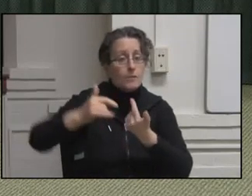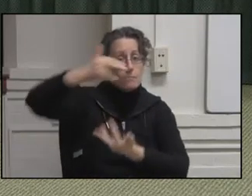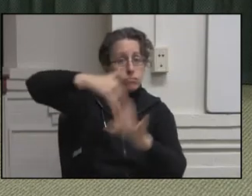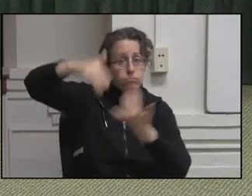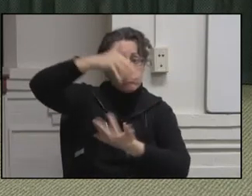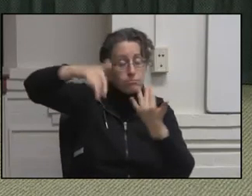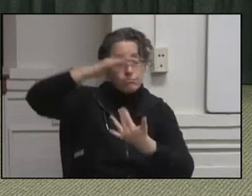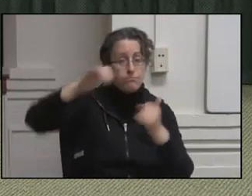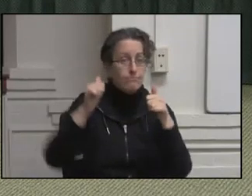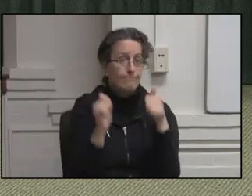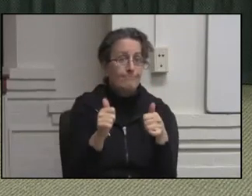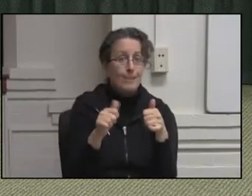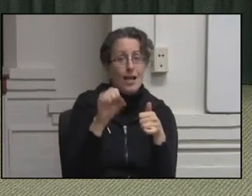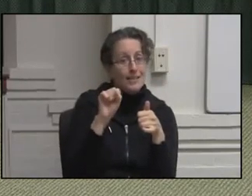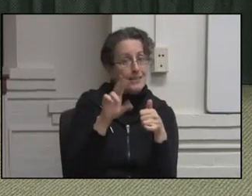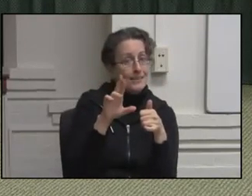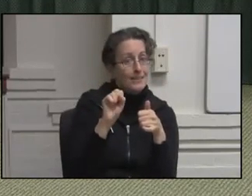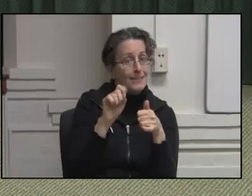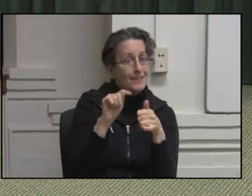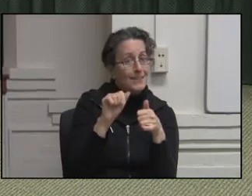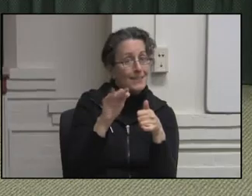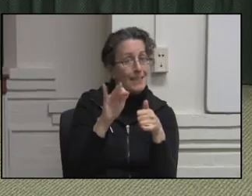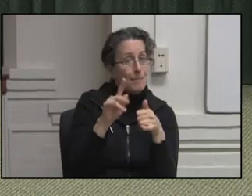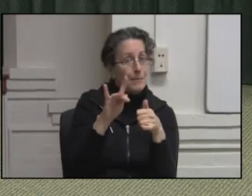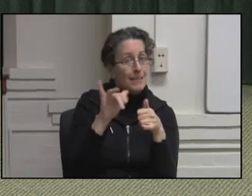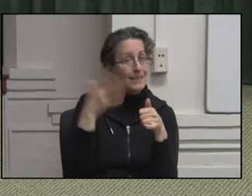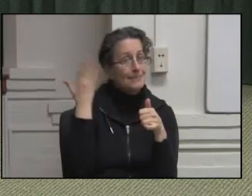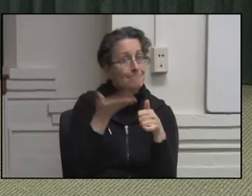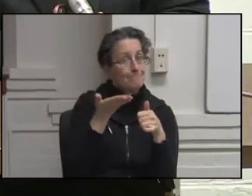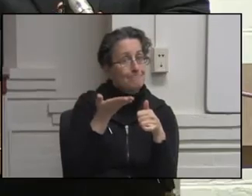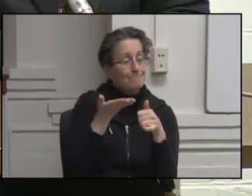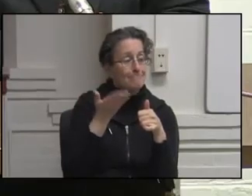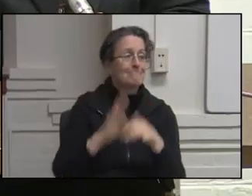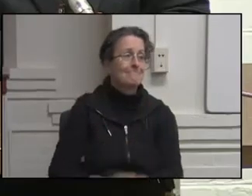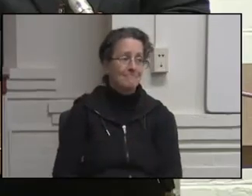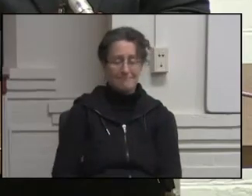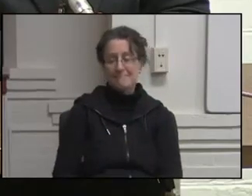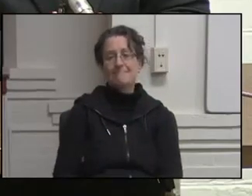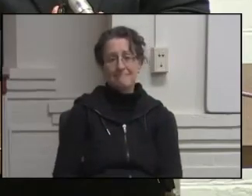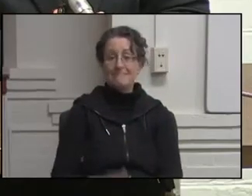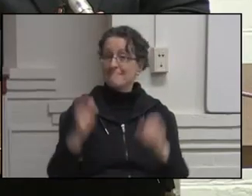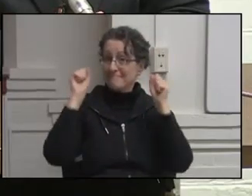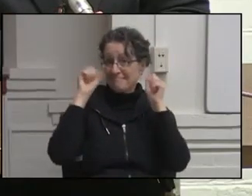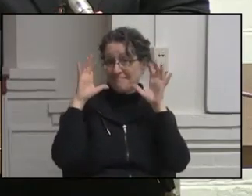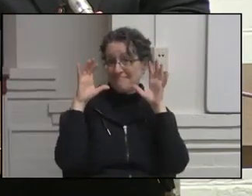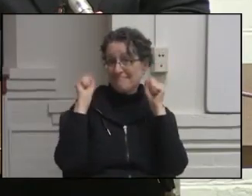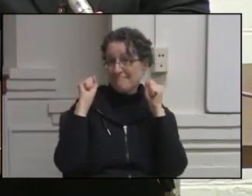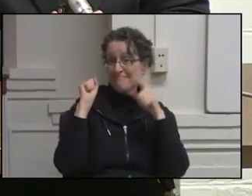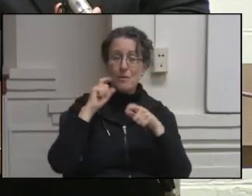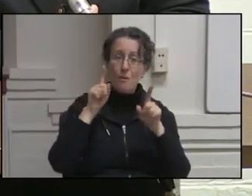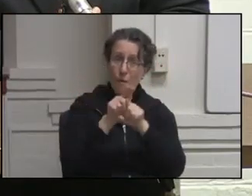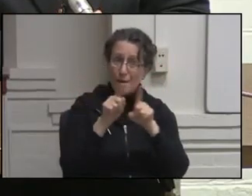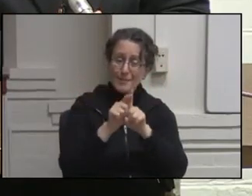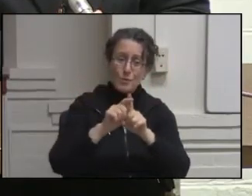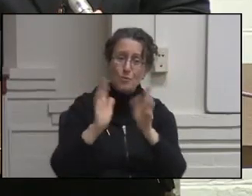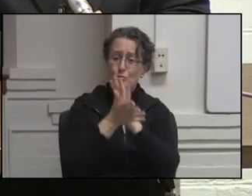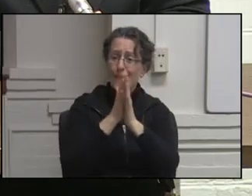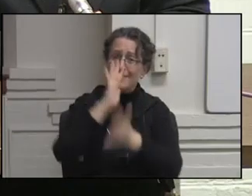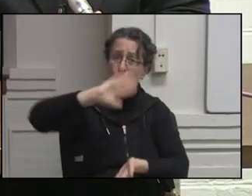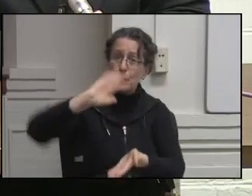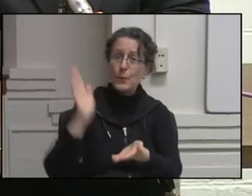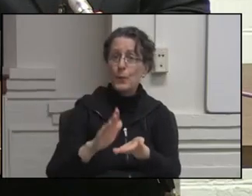Since you mentioned it. It's fabulous because there's that much less traffic downtown trying to park.